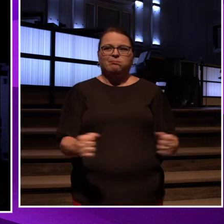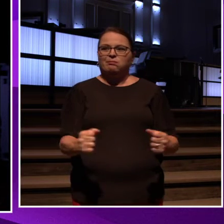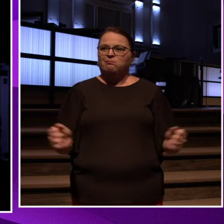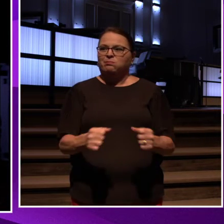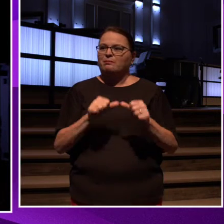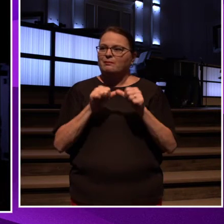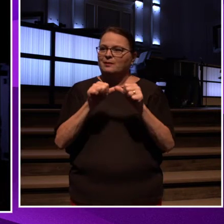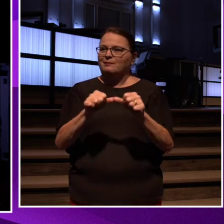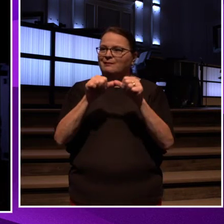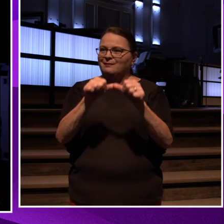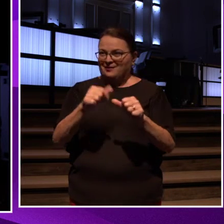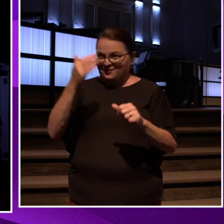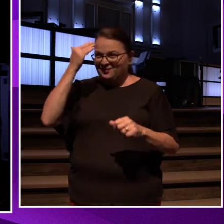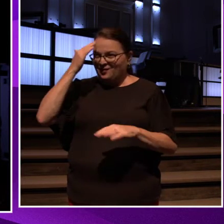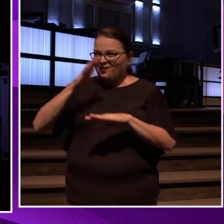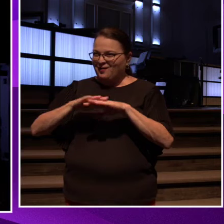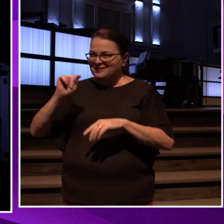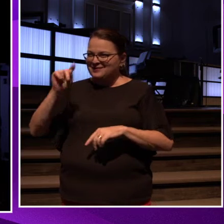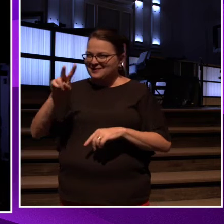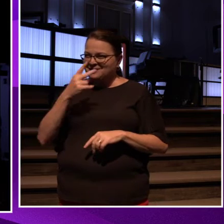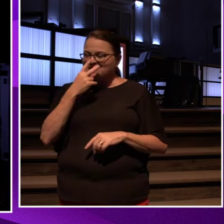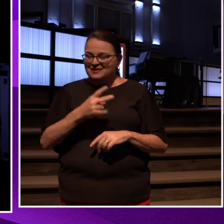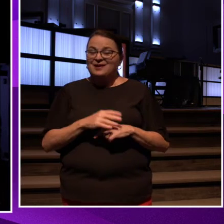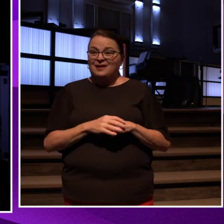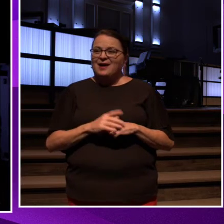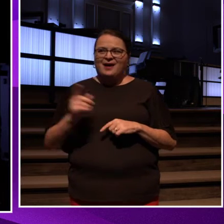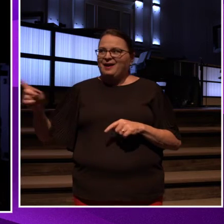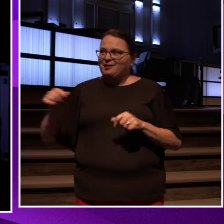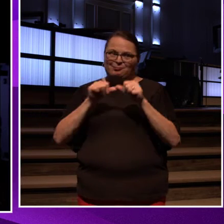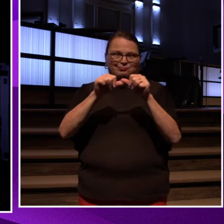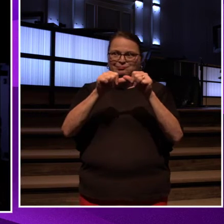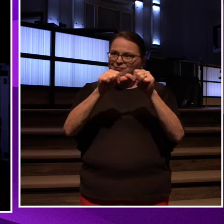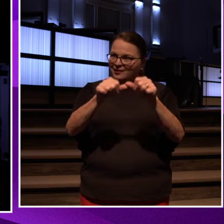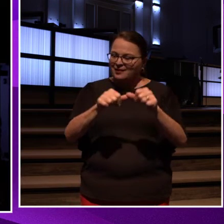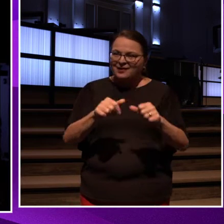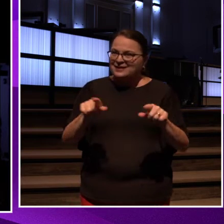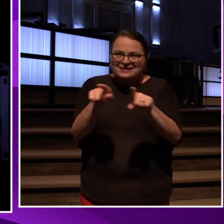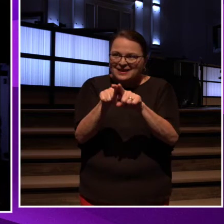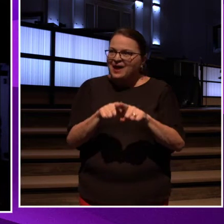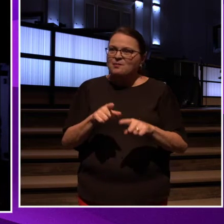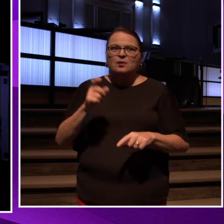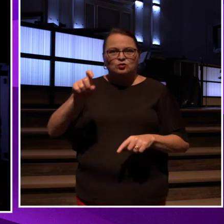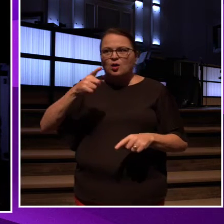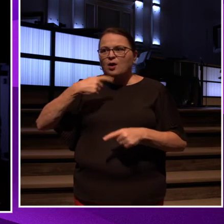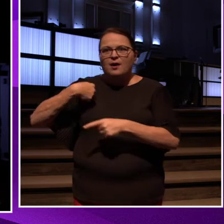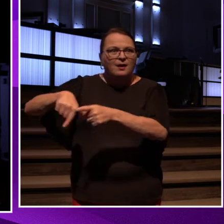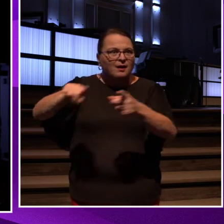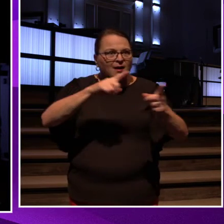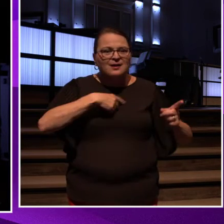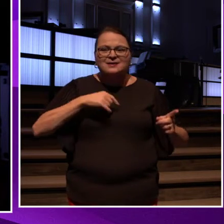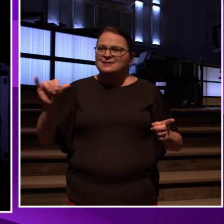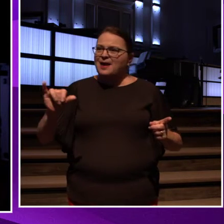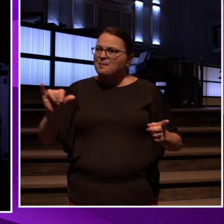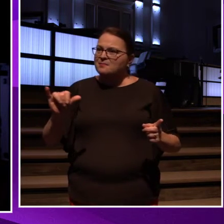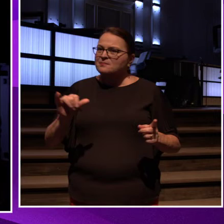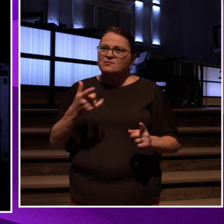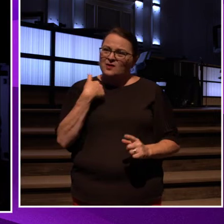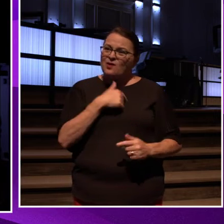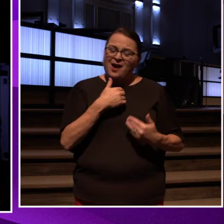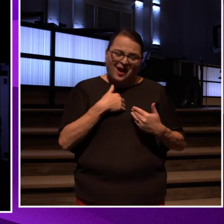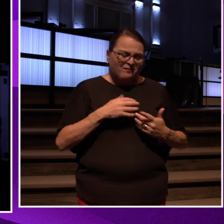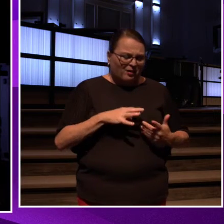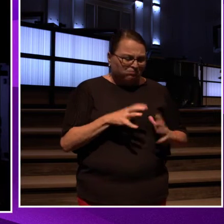going until God gets ready. And that's true for all of us. Any of us can have a difficult